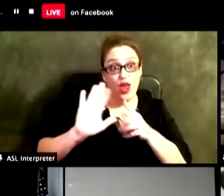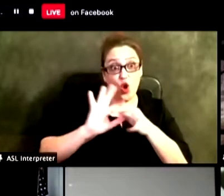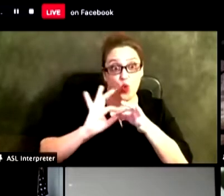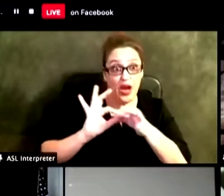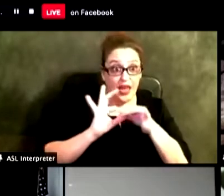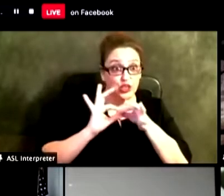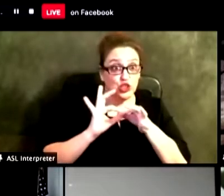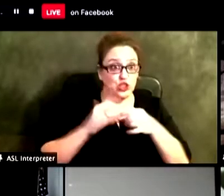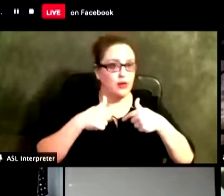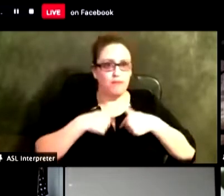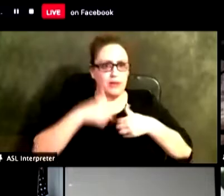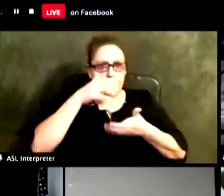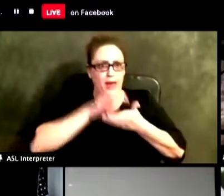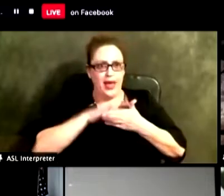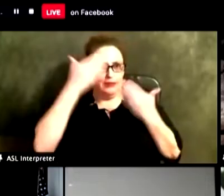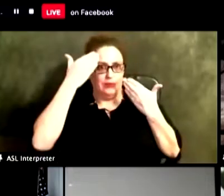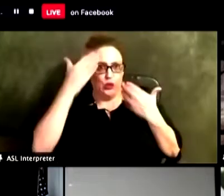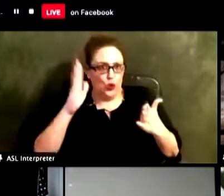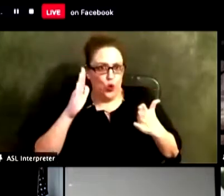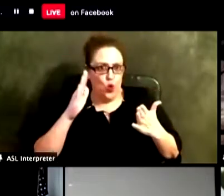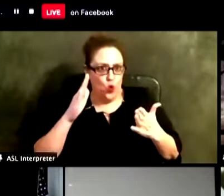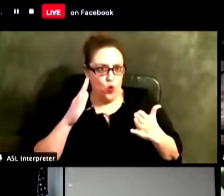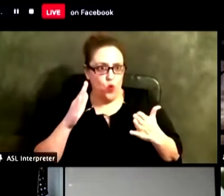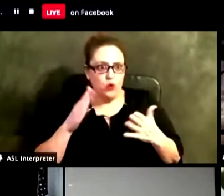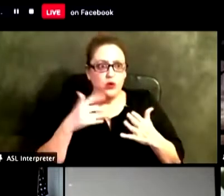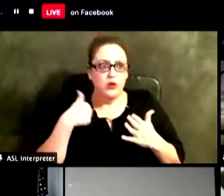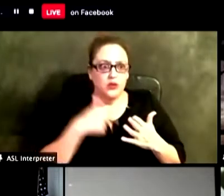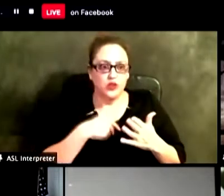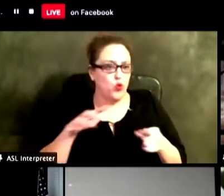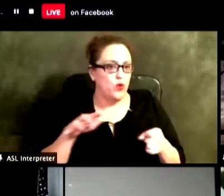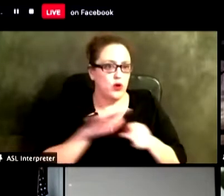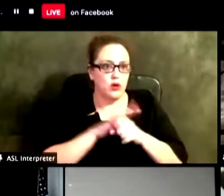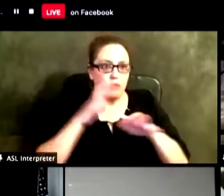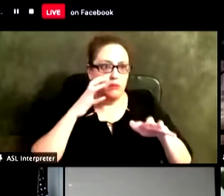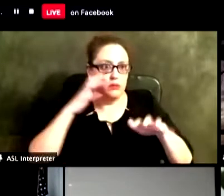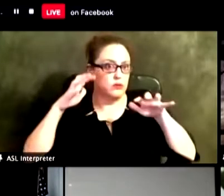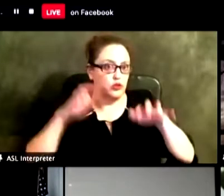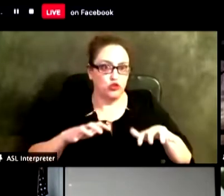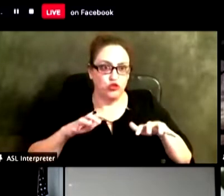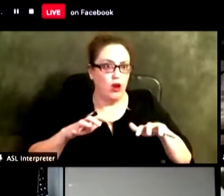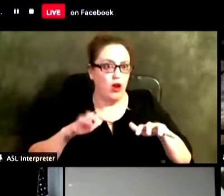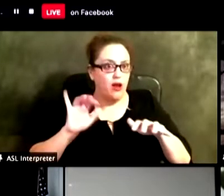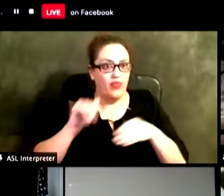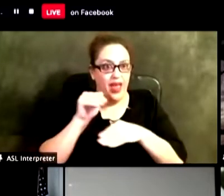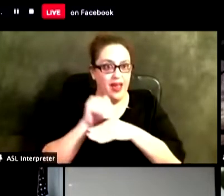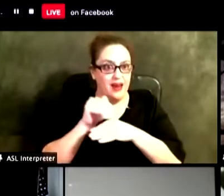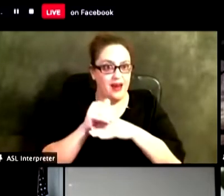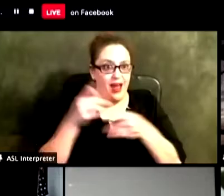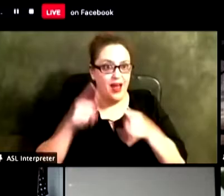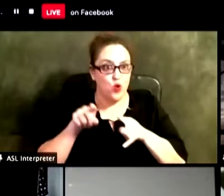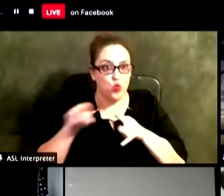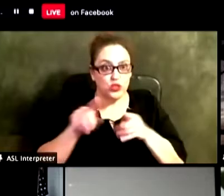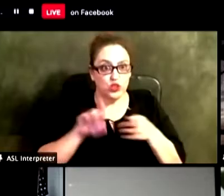no awareness of. So we were completely taken by surprise the night that she died. Unfortunately,